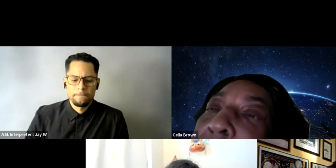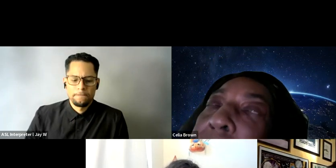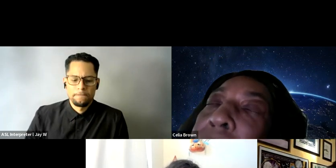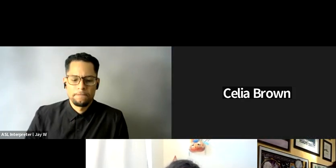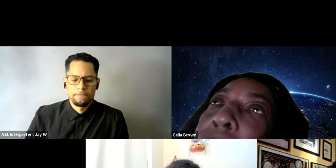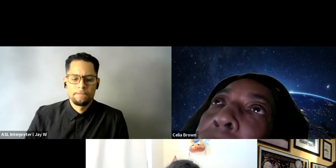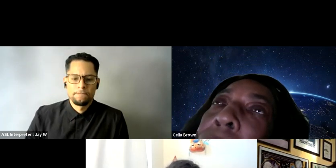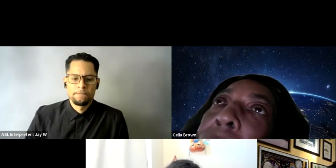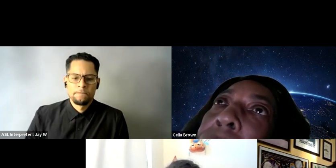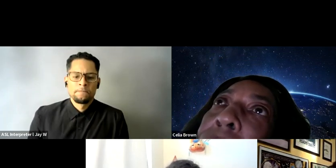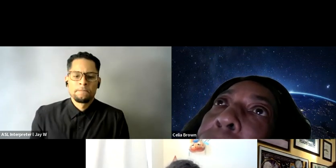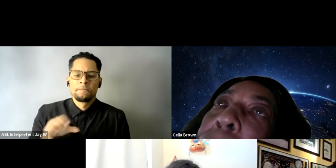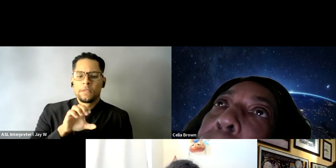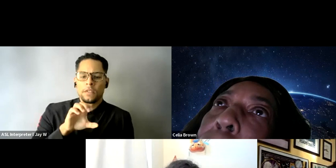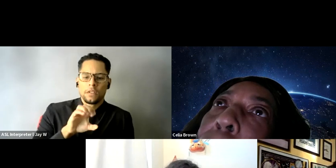treated